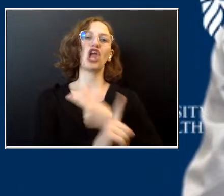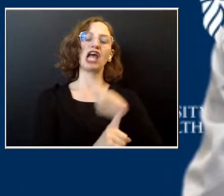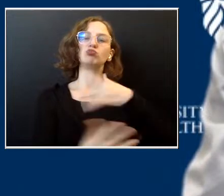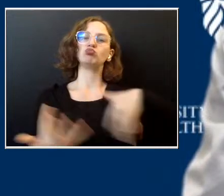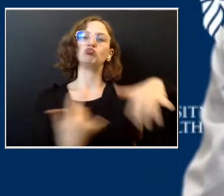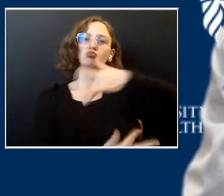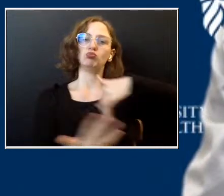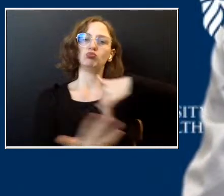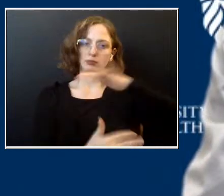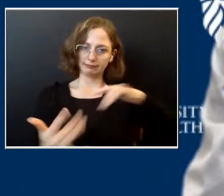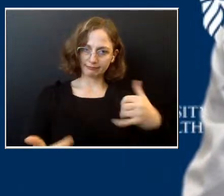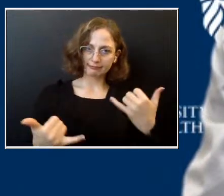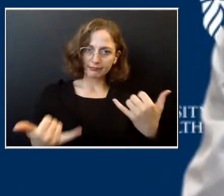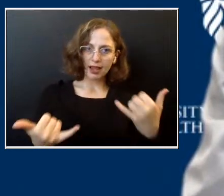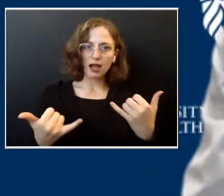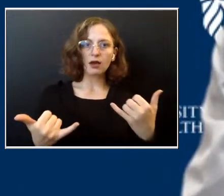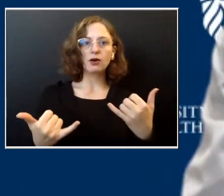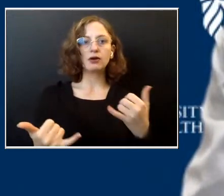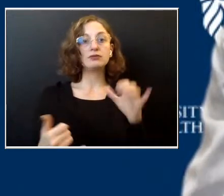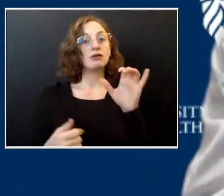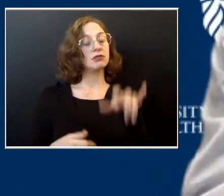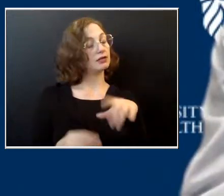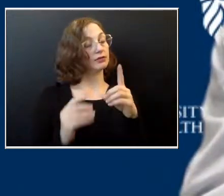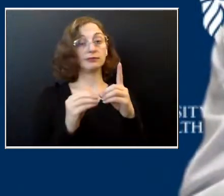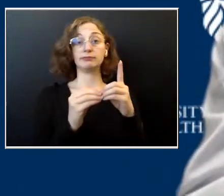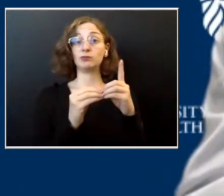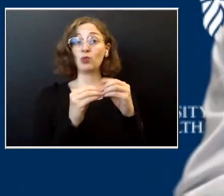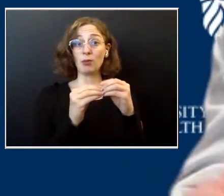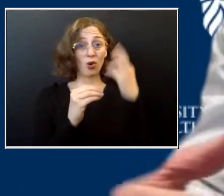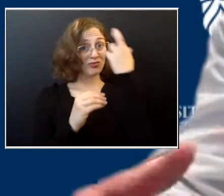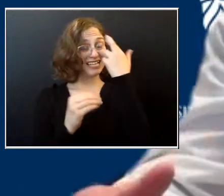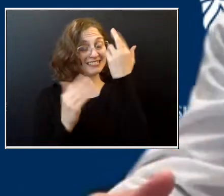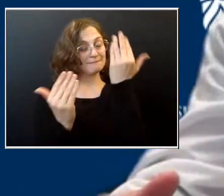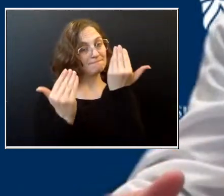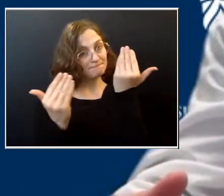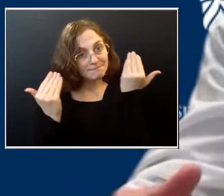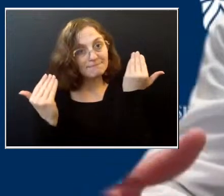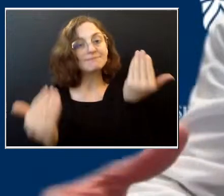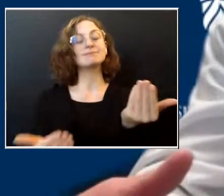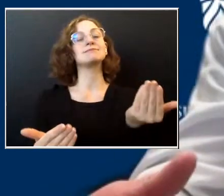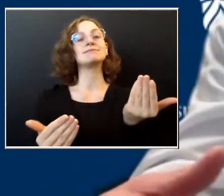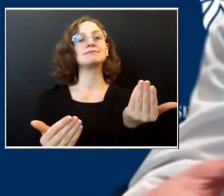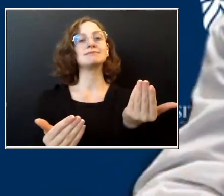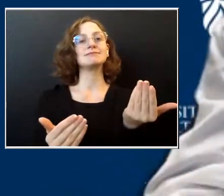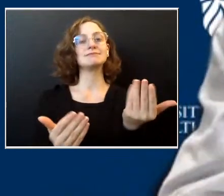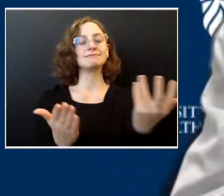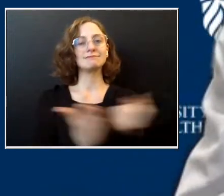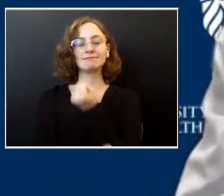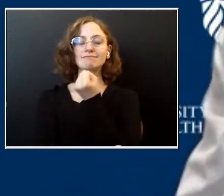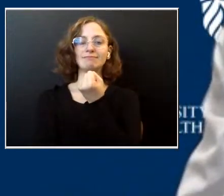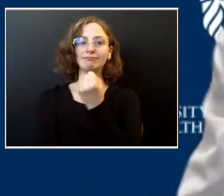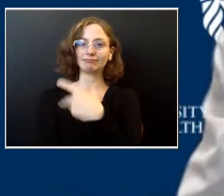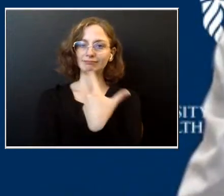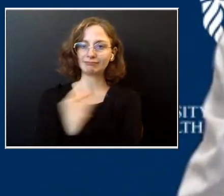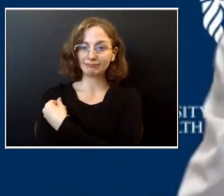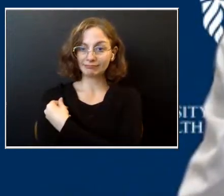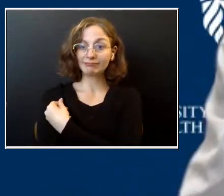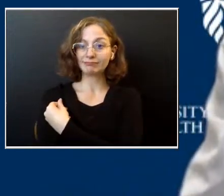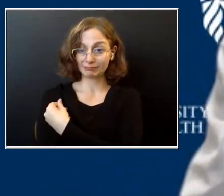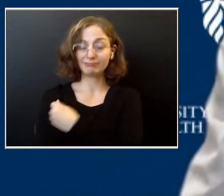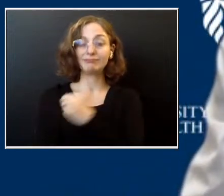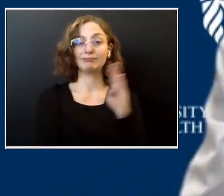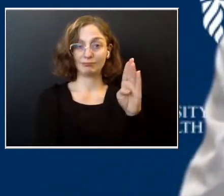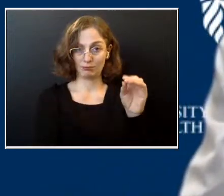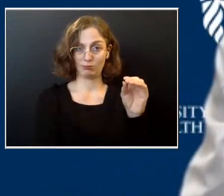I think that is one more reason that you should use to tip in the favor in your decision-making of getting the vaccine at this